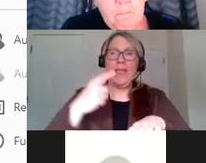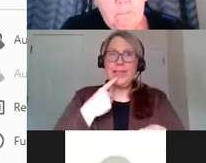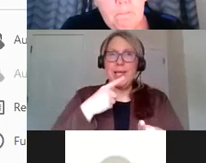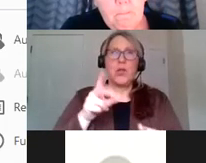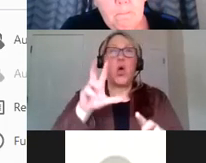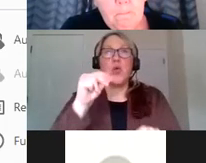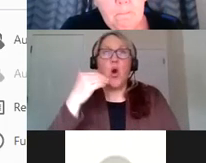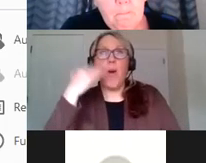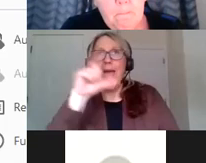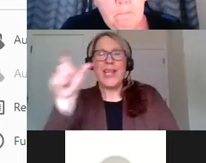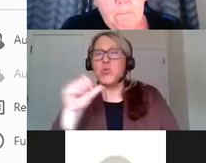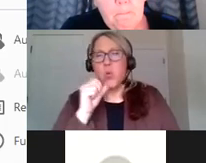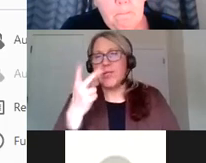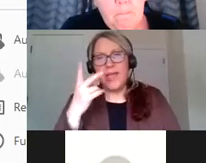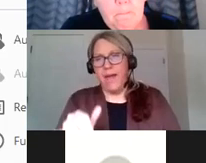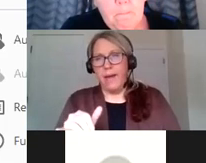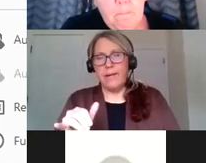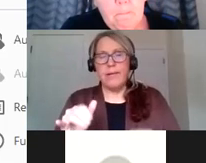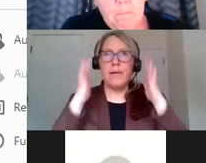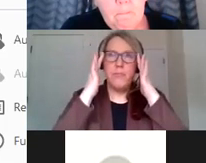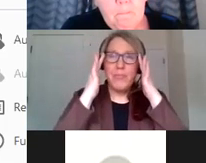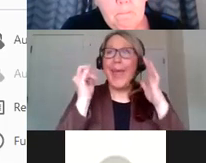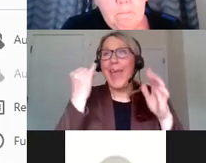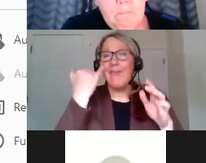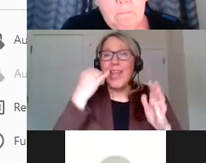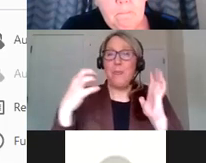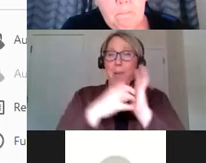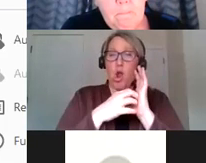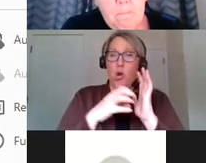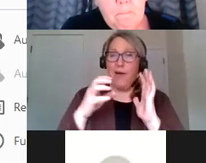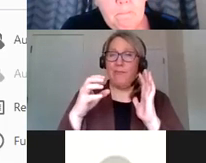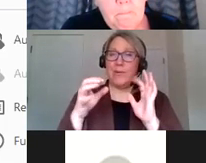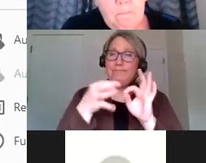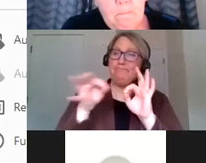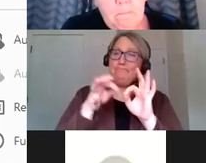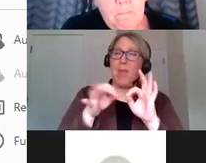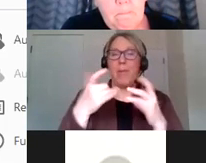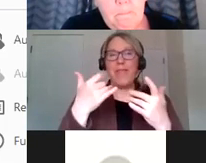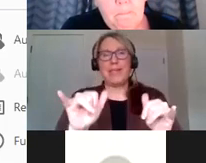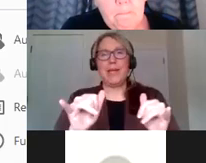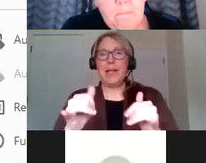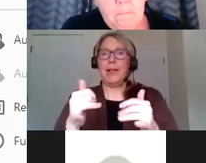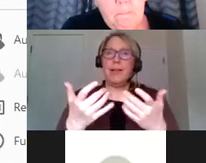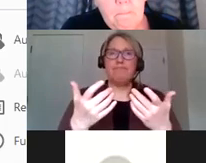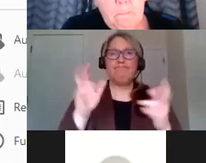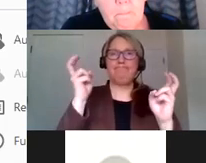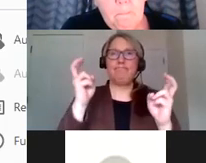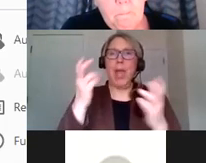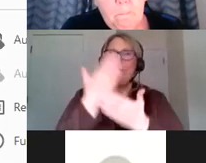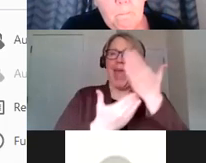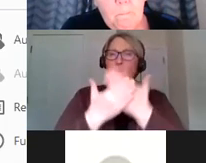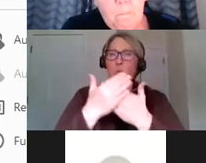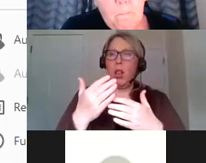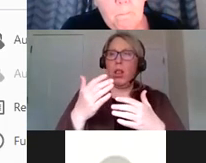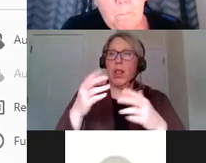no headings. Even if it's just paragraph text, but that is still a manual issue because then you're